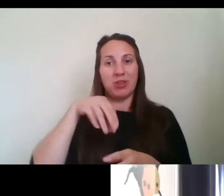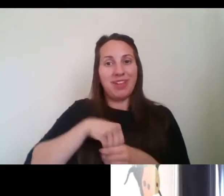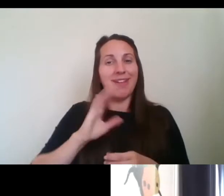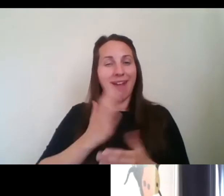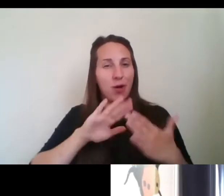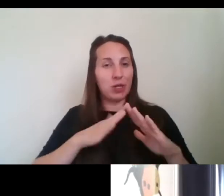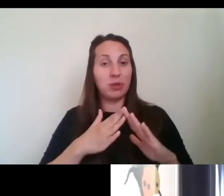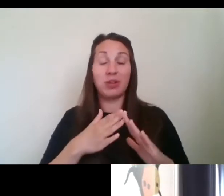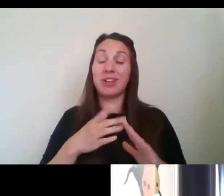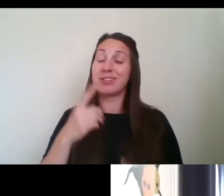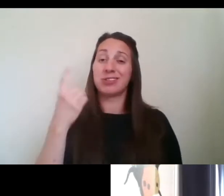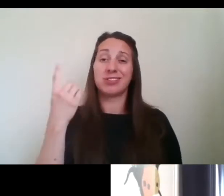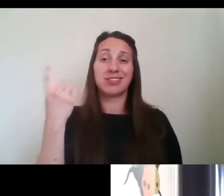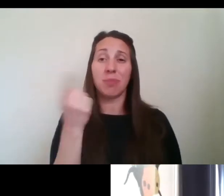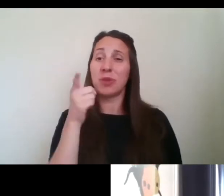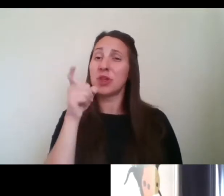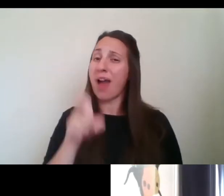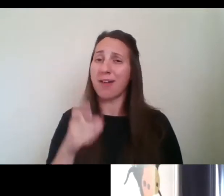about every day.